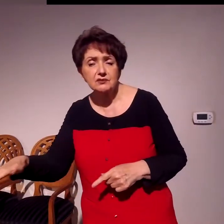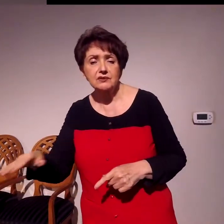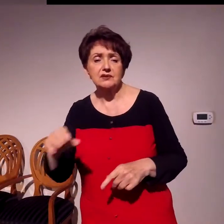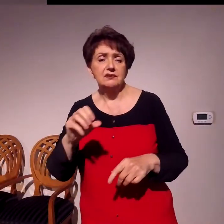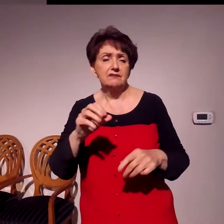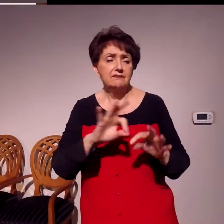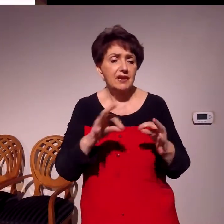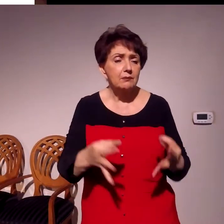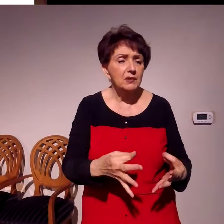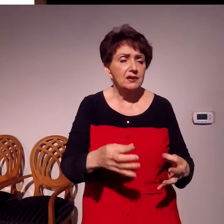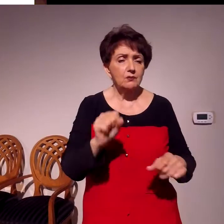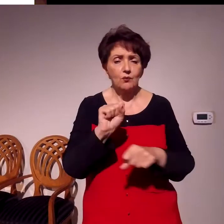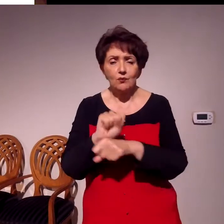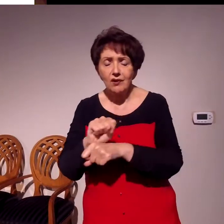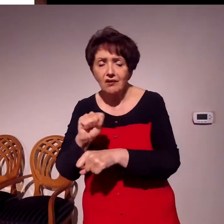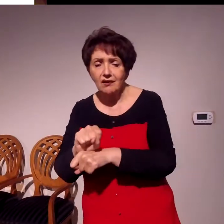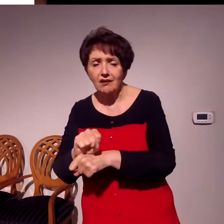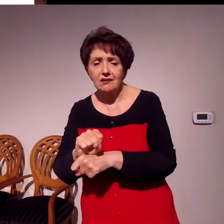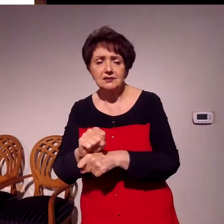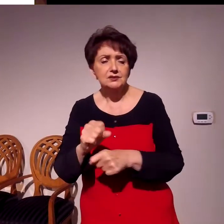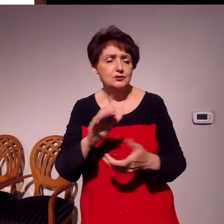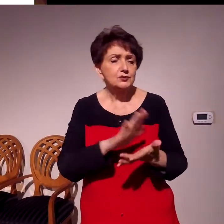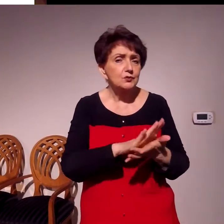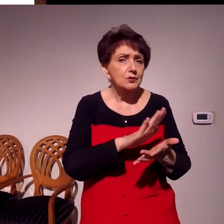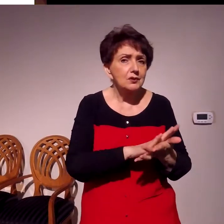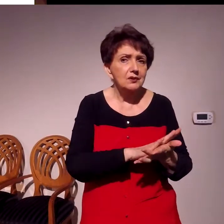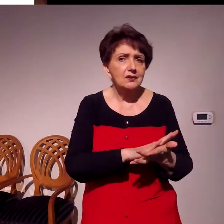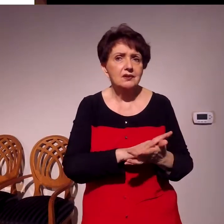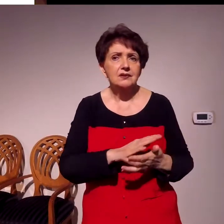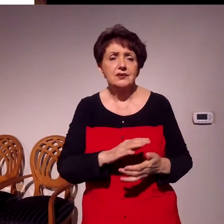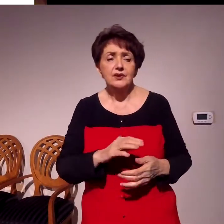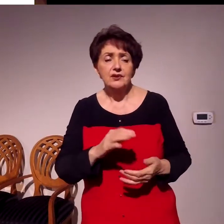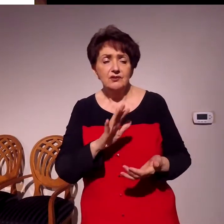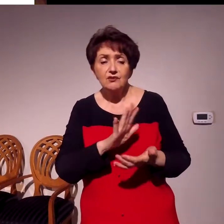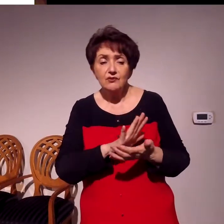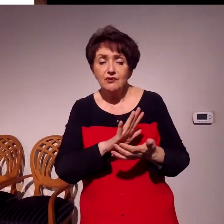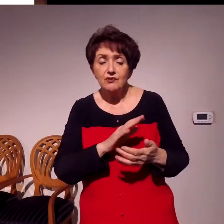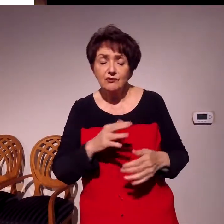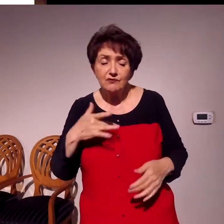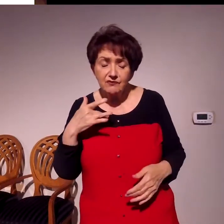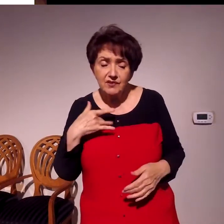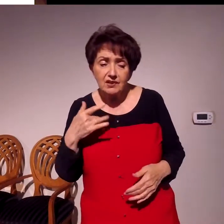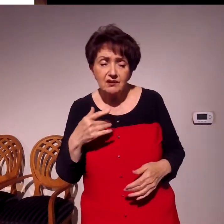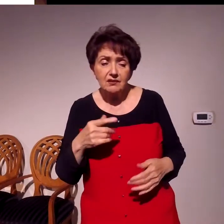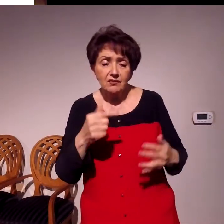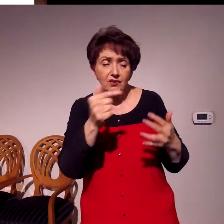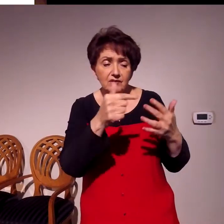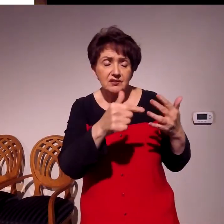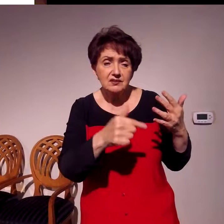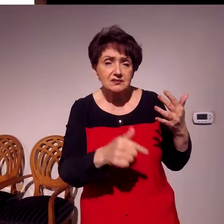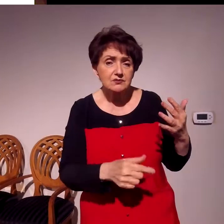accomplishments, our schooling, the things that we feel as though need to be done out in the world?